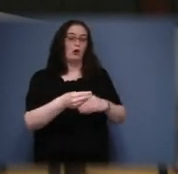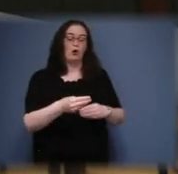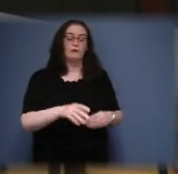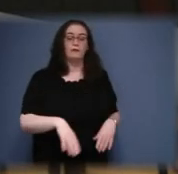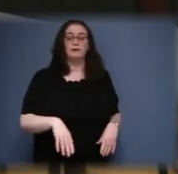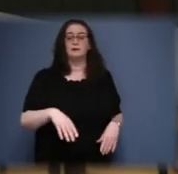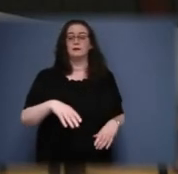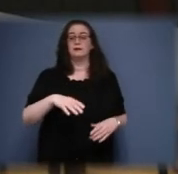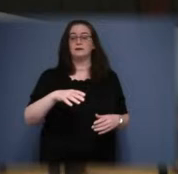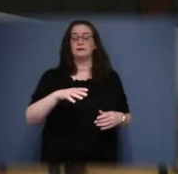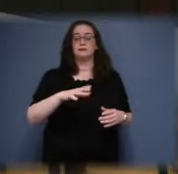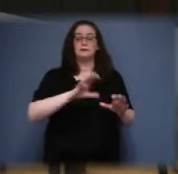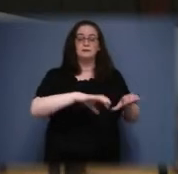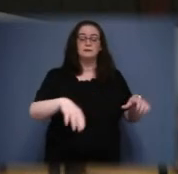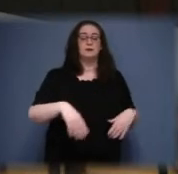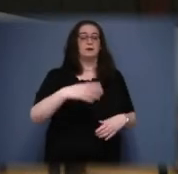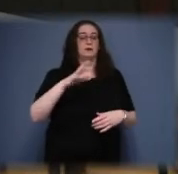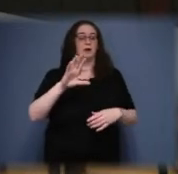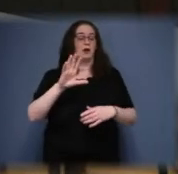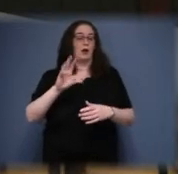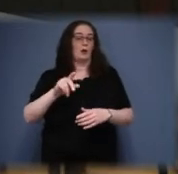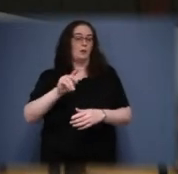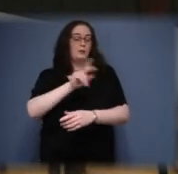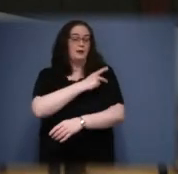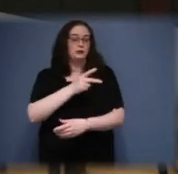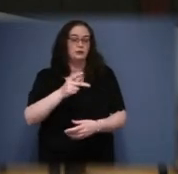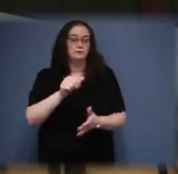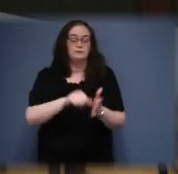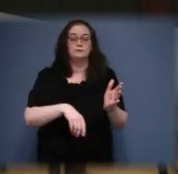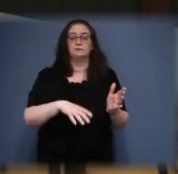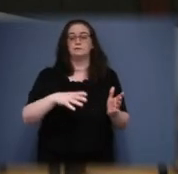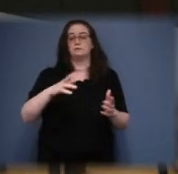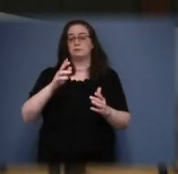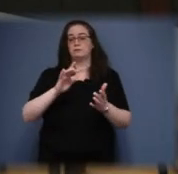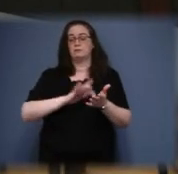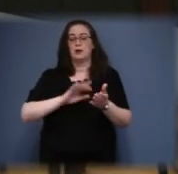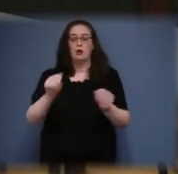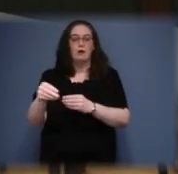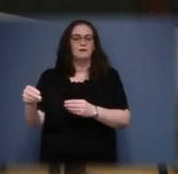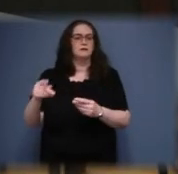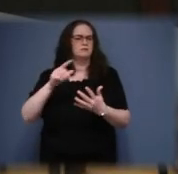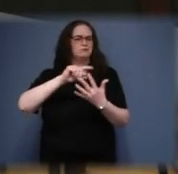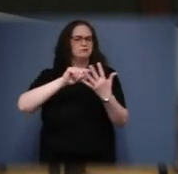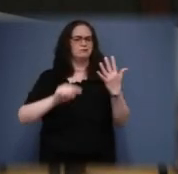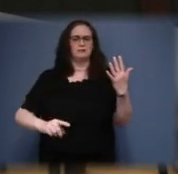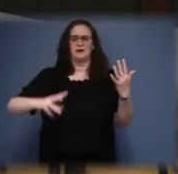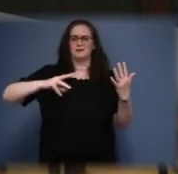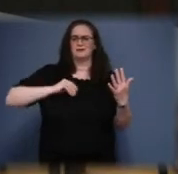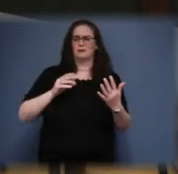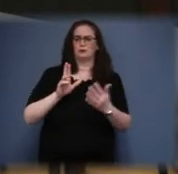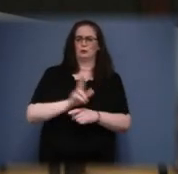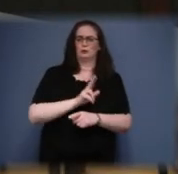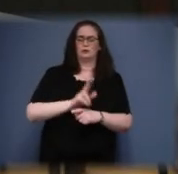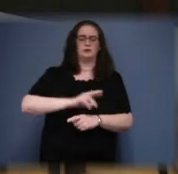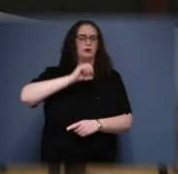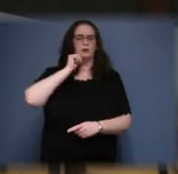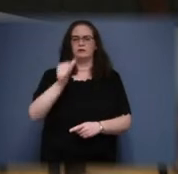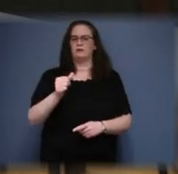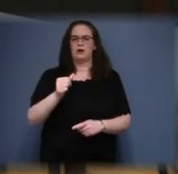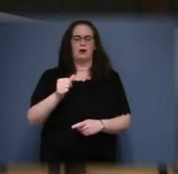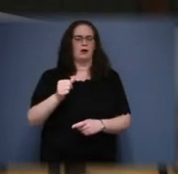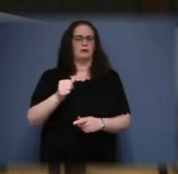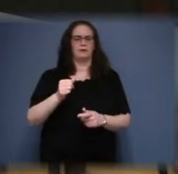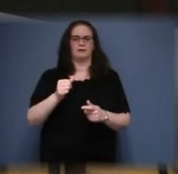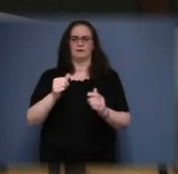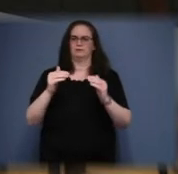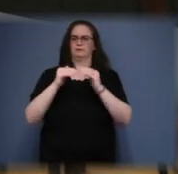outpatient surgical facility, research park, medical offices, countless others, acceptable uses that would not receive the opposition